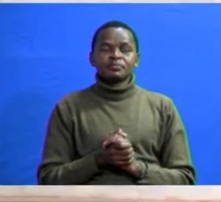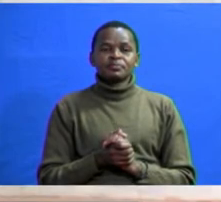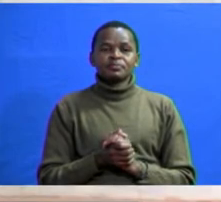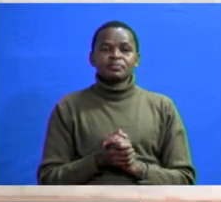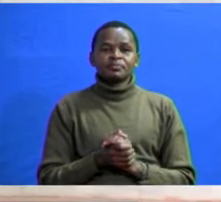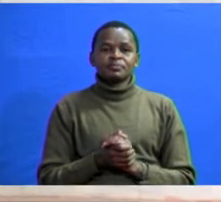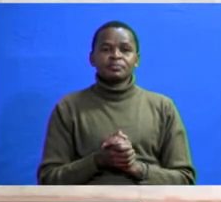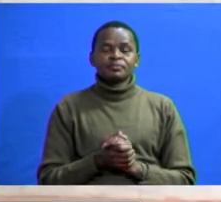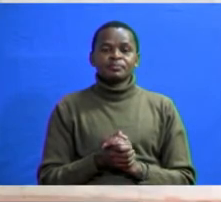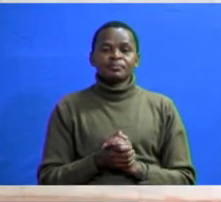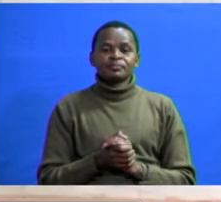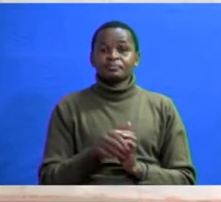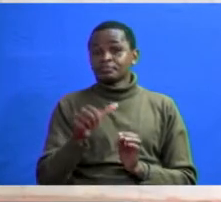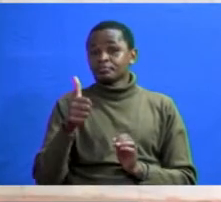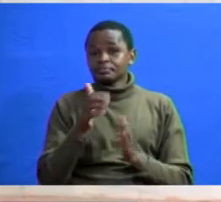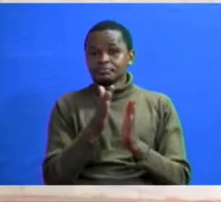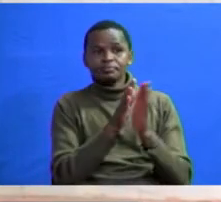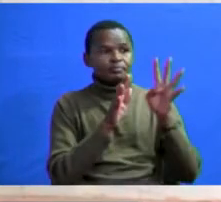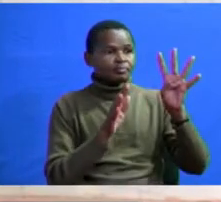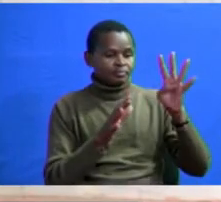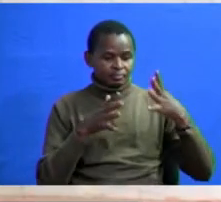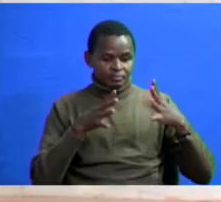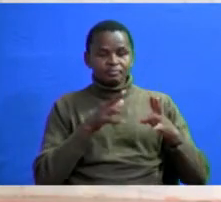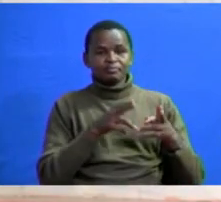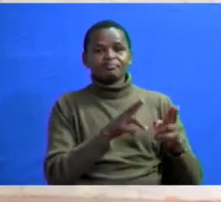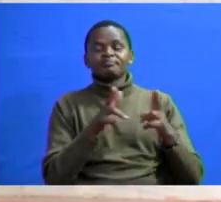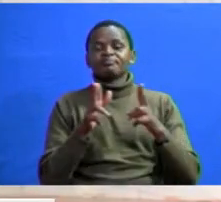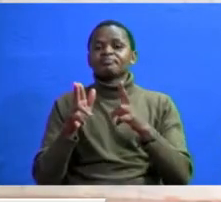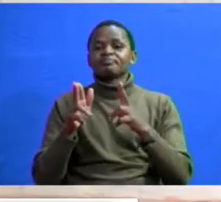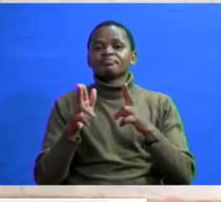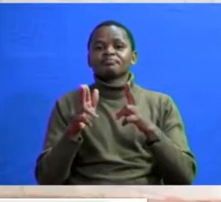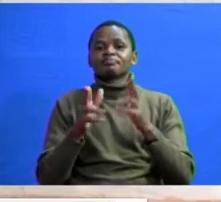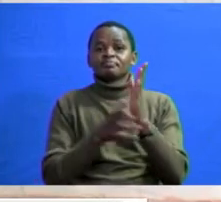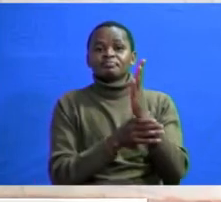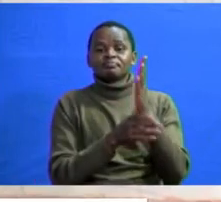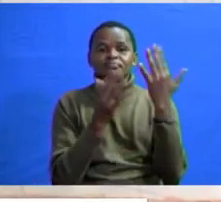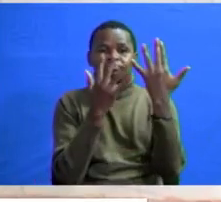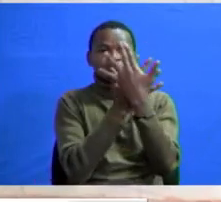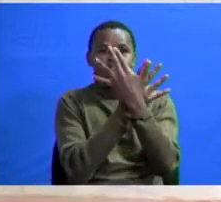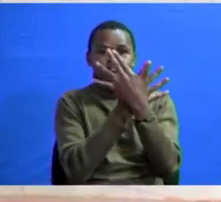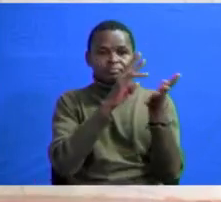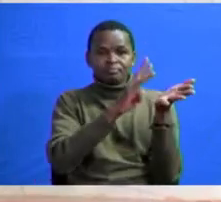Now, in an unfortunate incident, four people were shot dead on Thursday evening in Migori